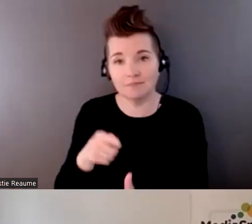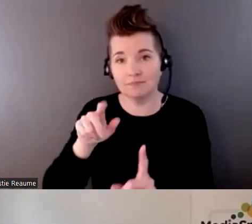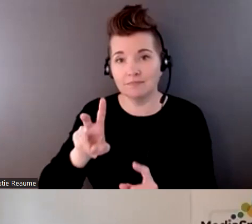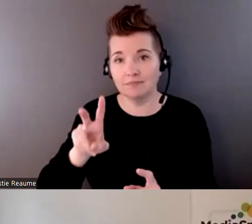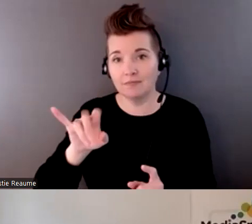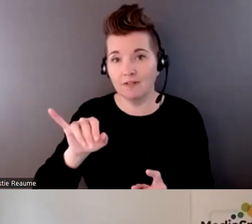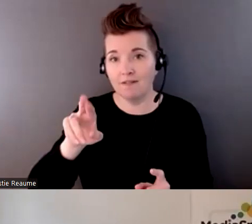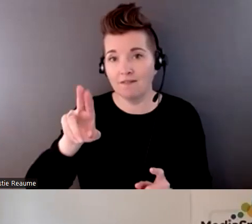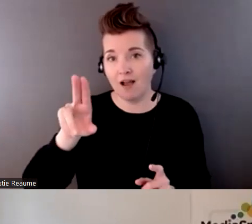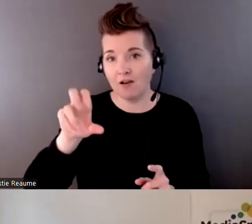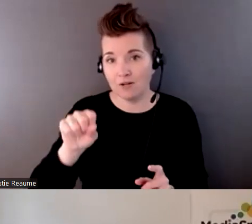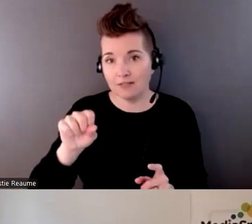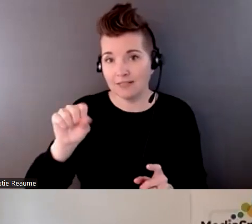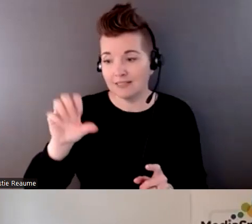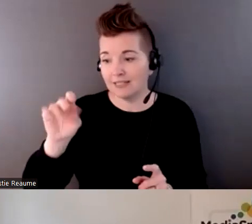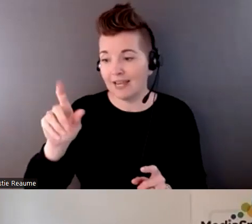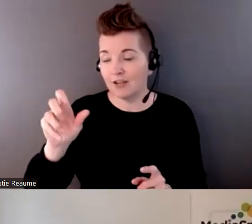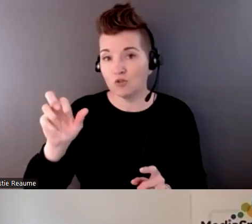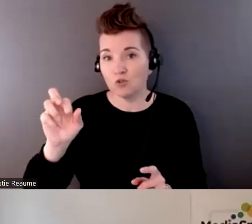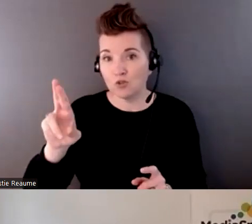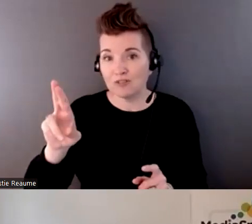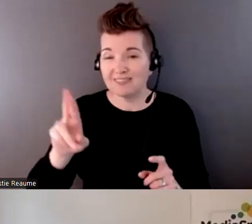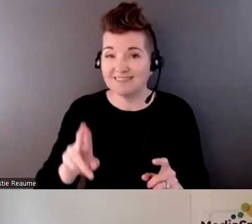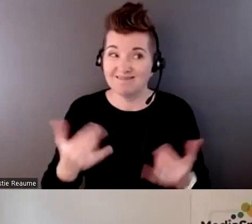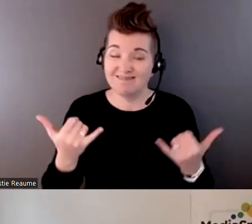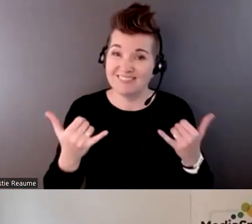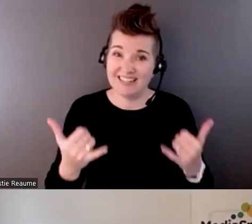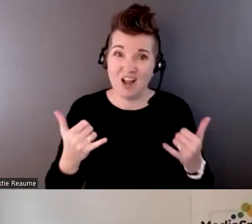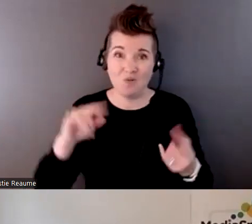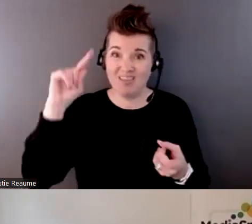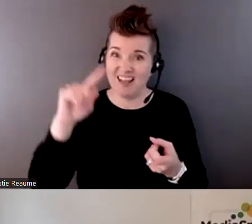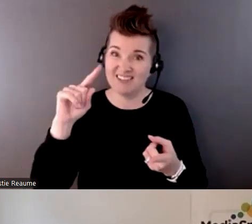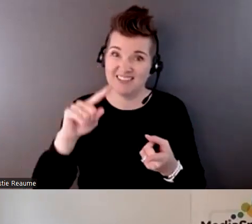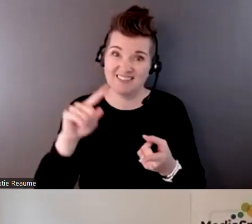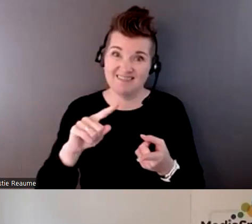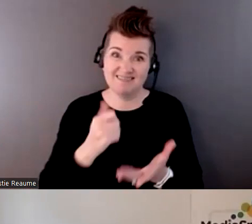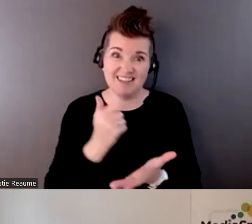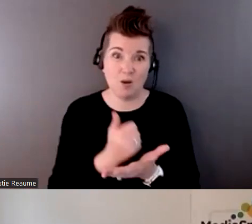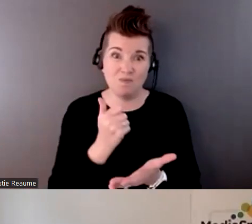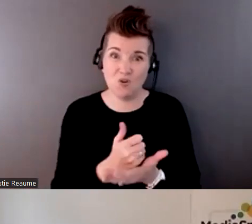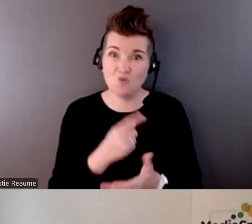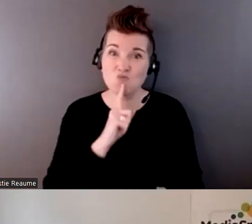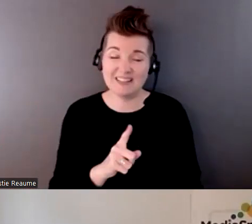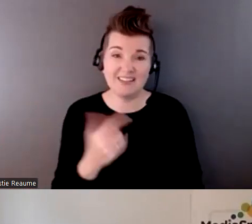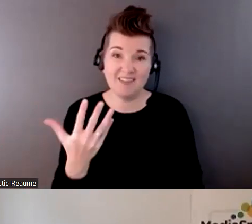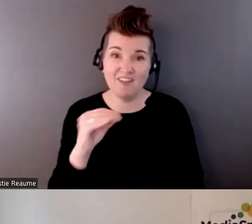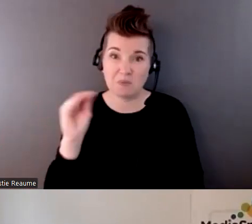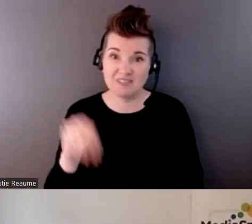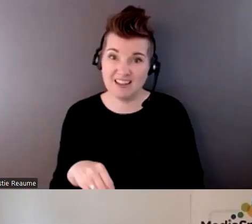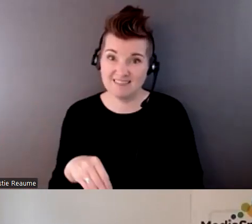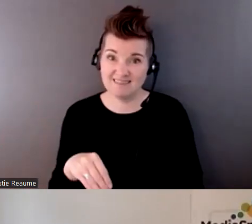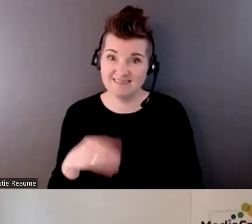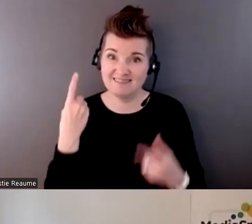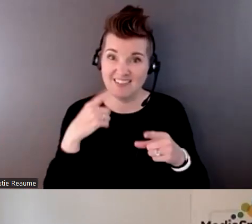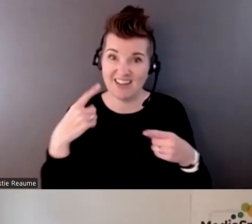are becoming less and less helpful they're only about five percent effective because most of the points